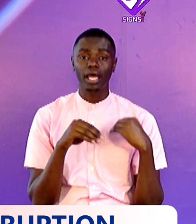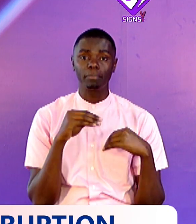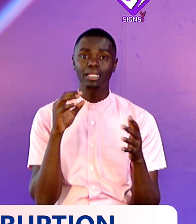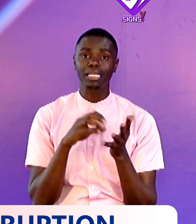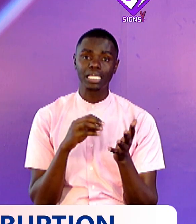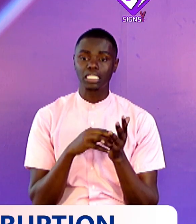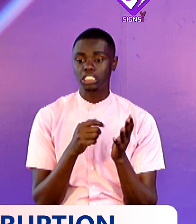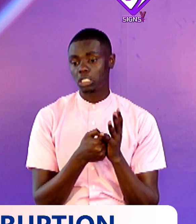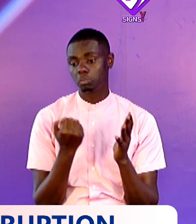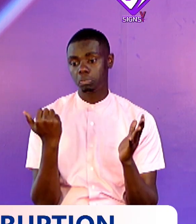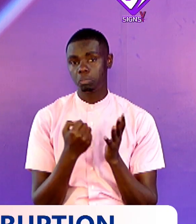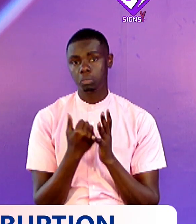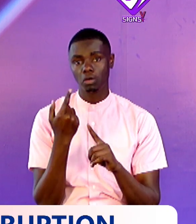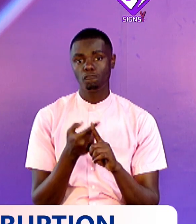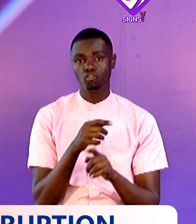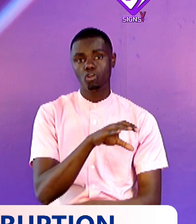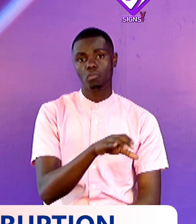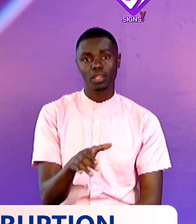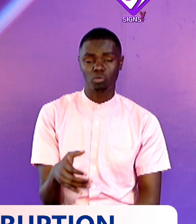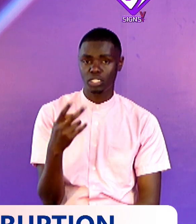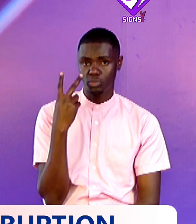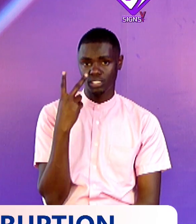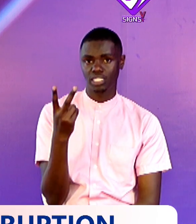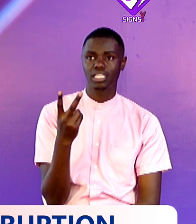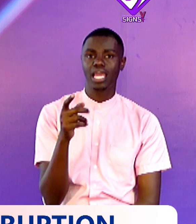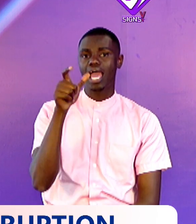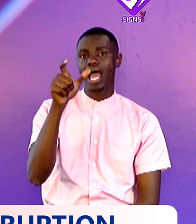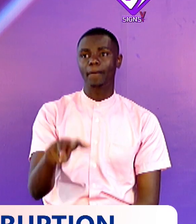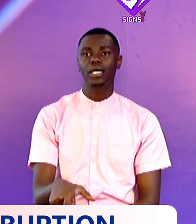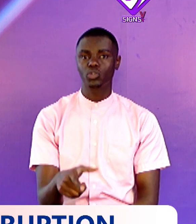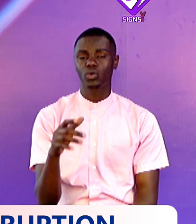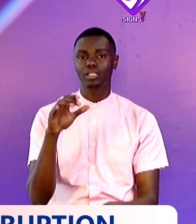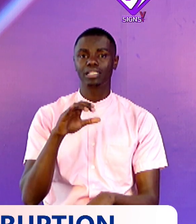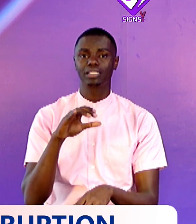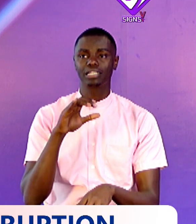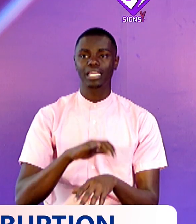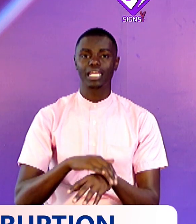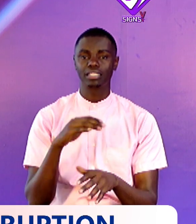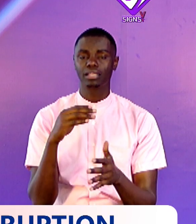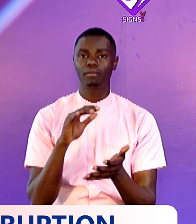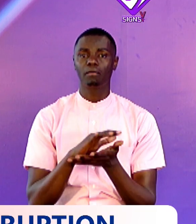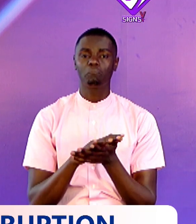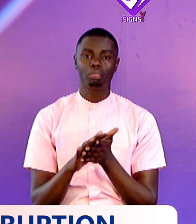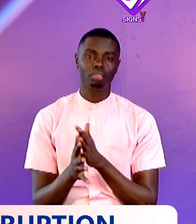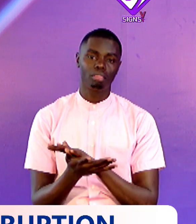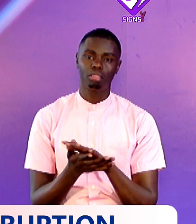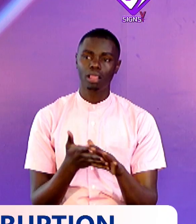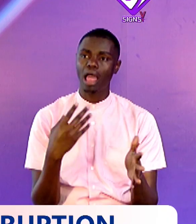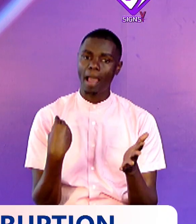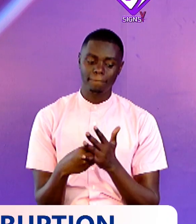pale kwa counties. You get? Right. Somebody just swindles pesa enye inafaa kuserve a whole